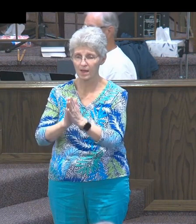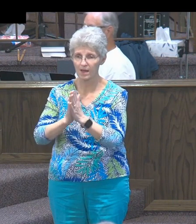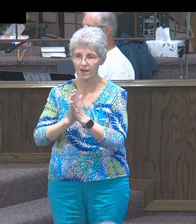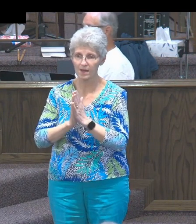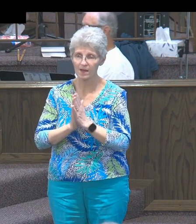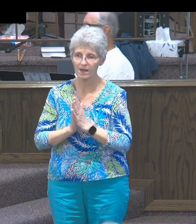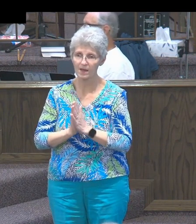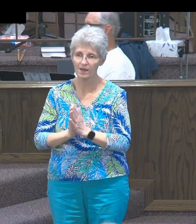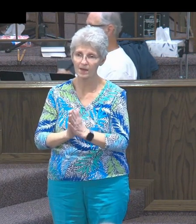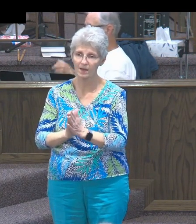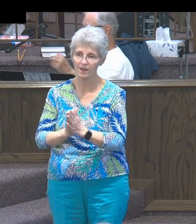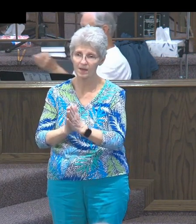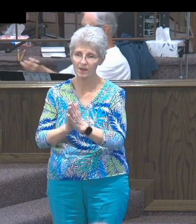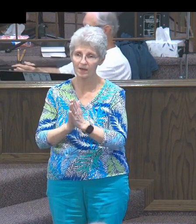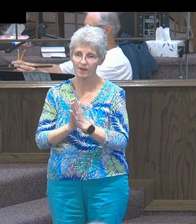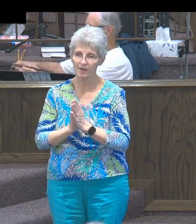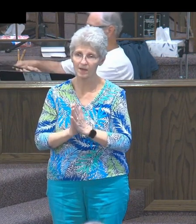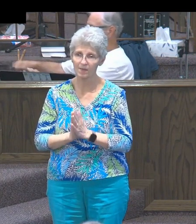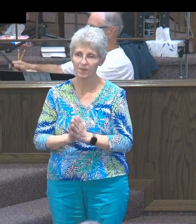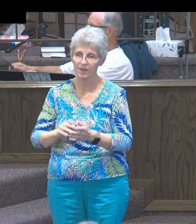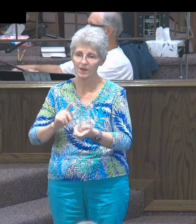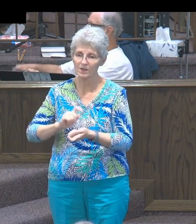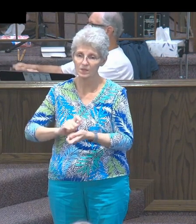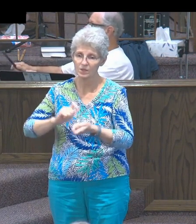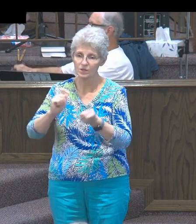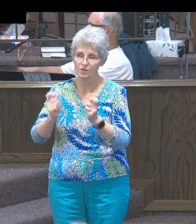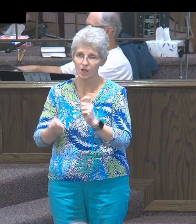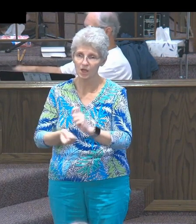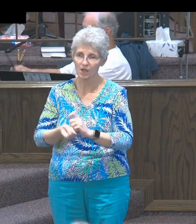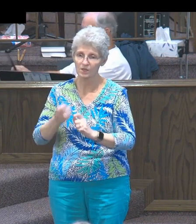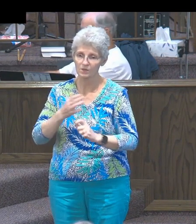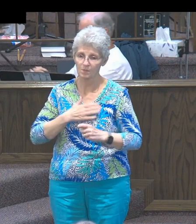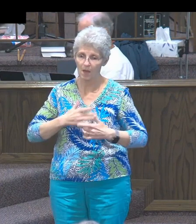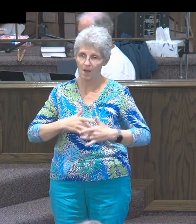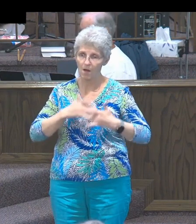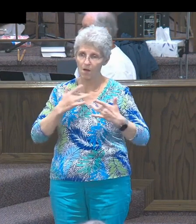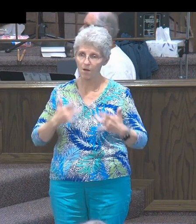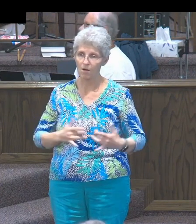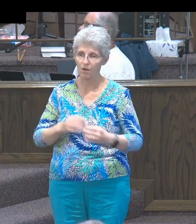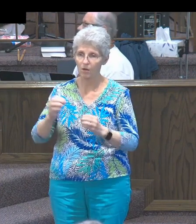Change my heart, oh God.